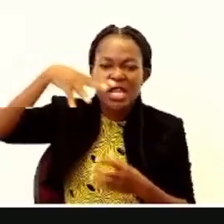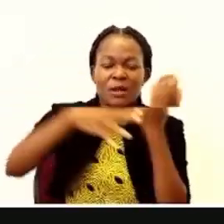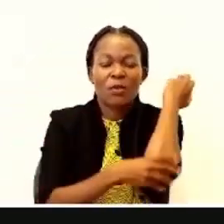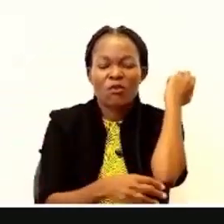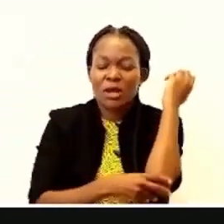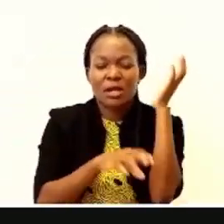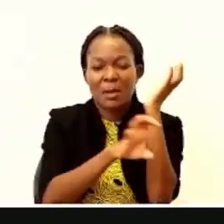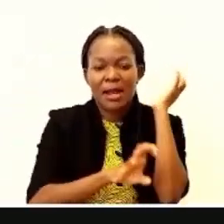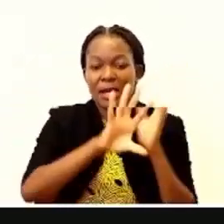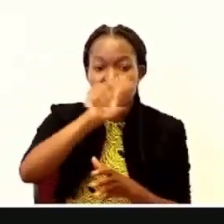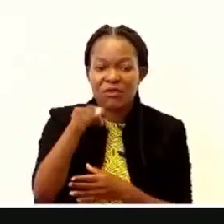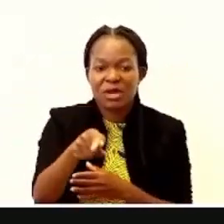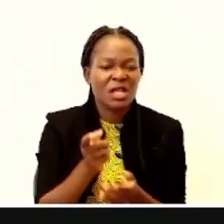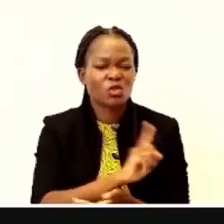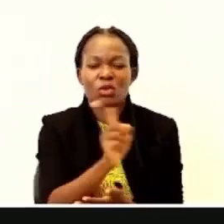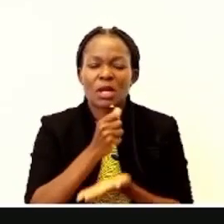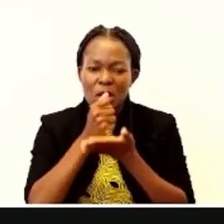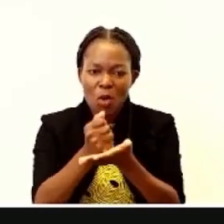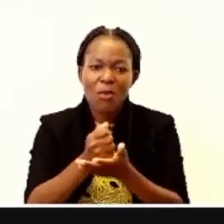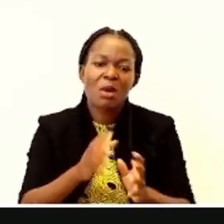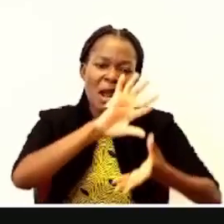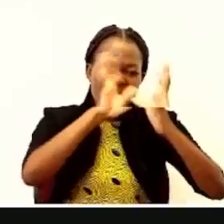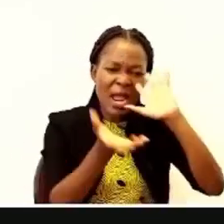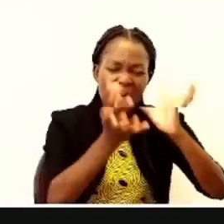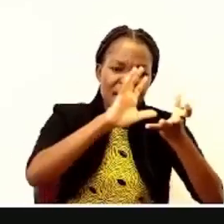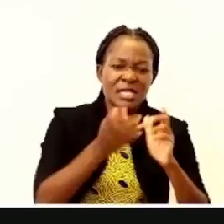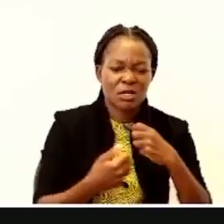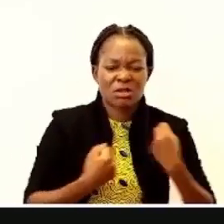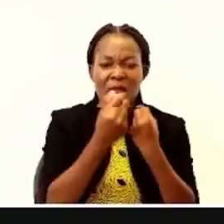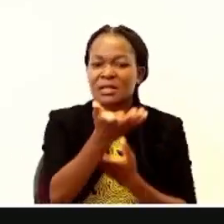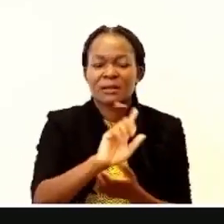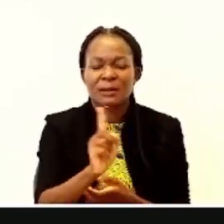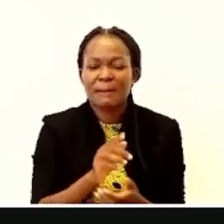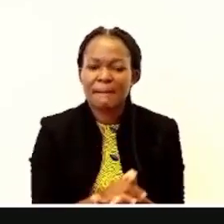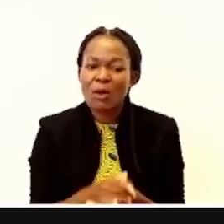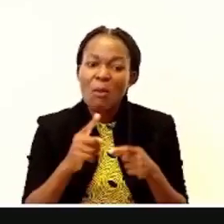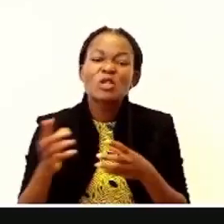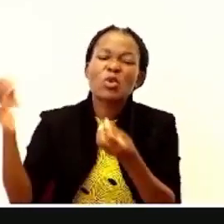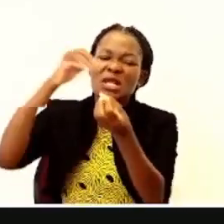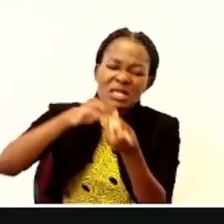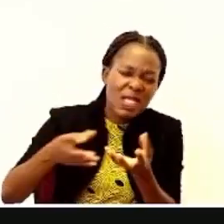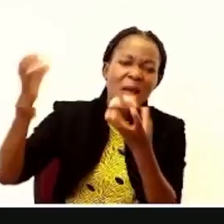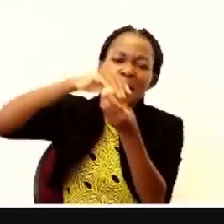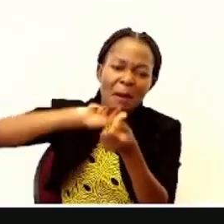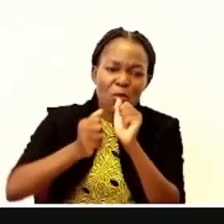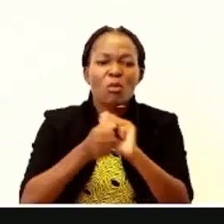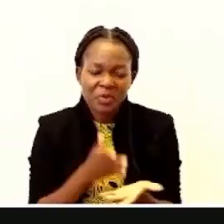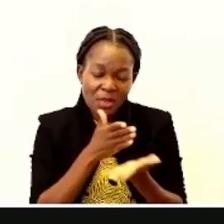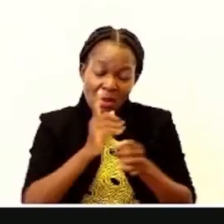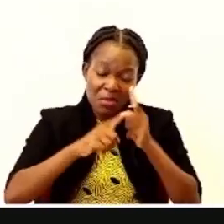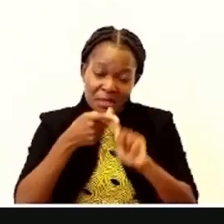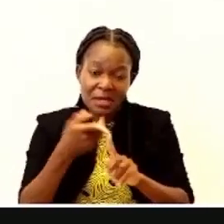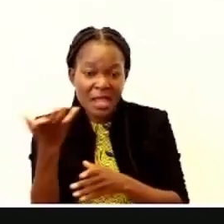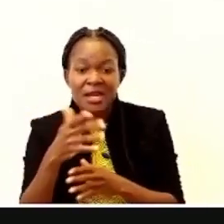people. It's not going to help address the climate crisis. In fact, it's going to result in further destruction and ecological collapse.